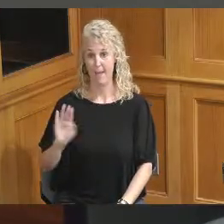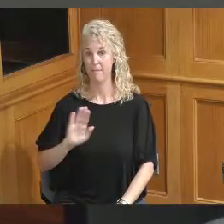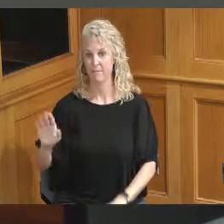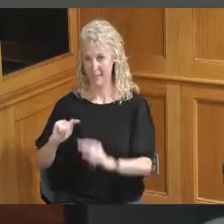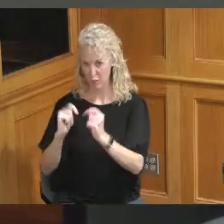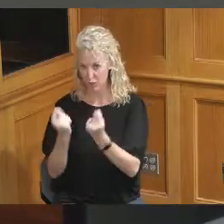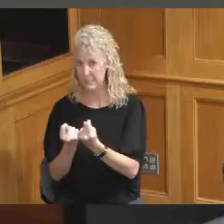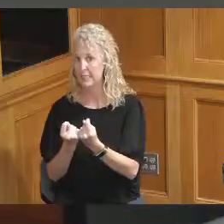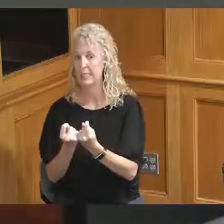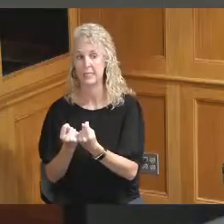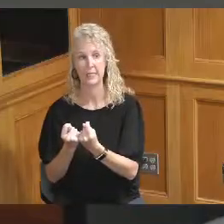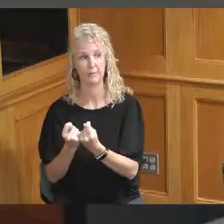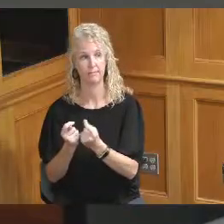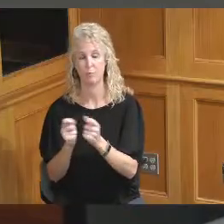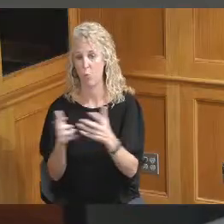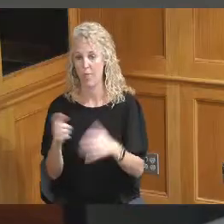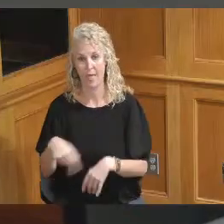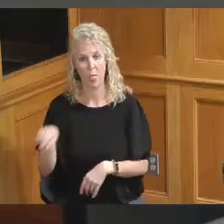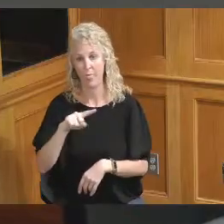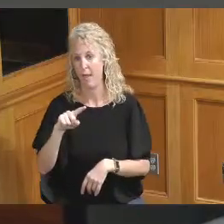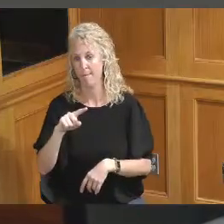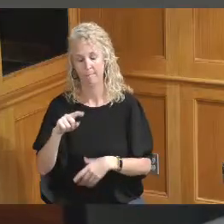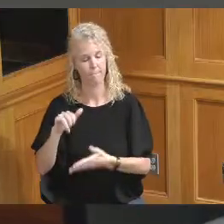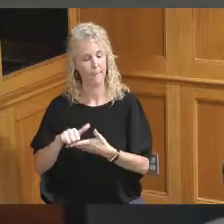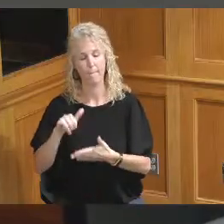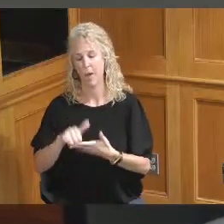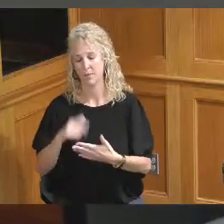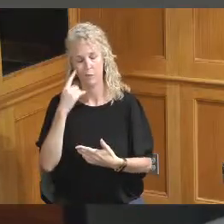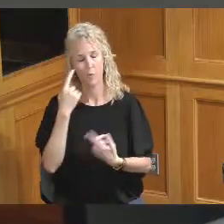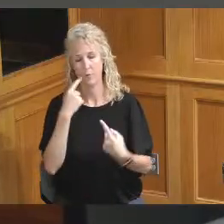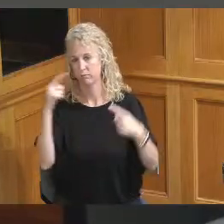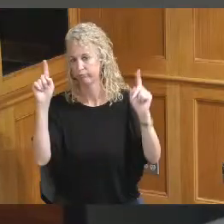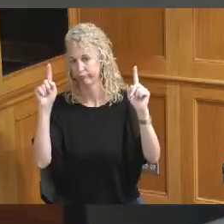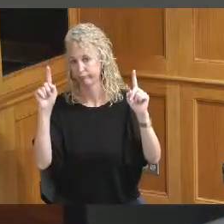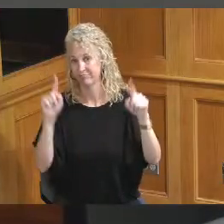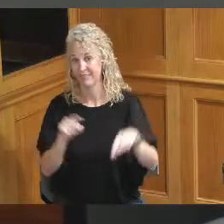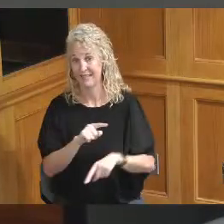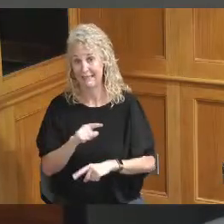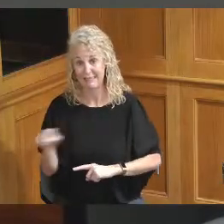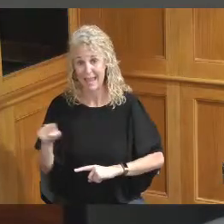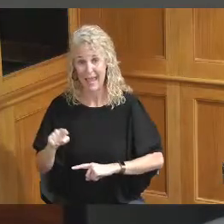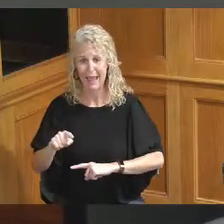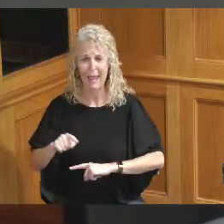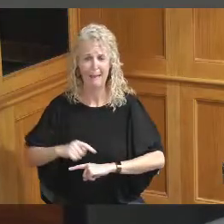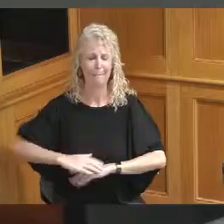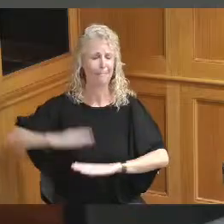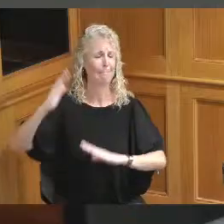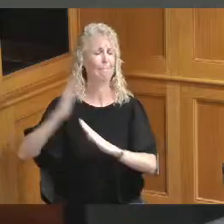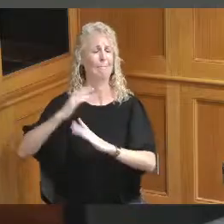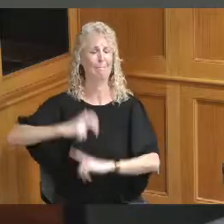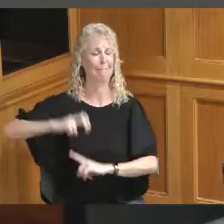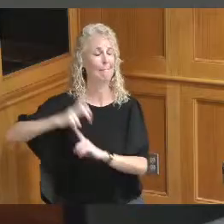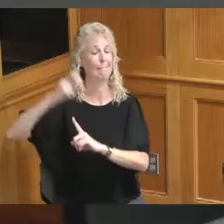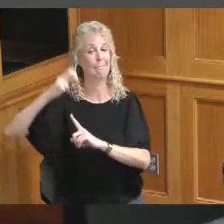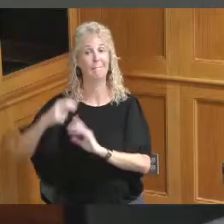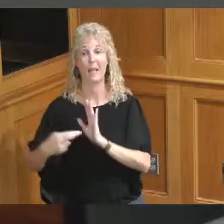Dowling, Brad Rui, who's also with Dinsmore. These individuals are literally top in their field. They represent the